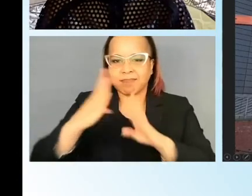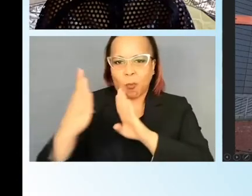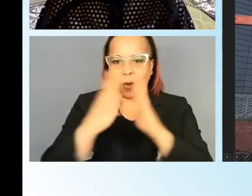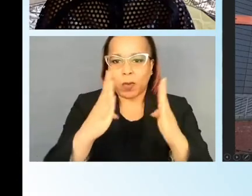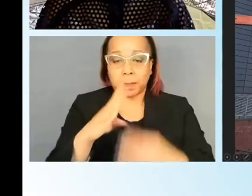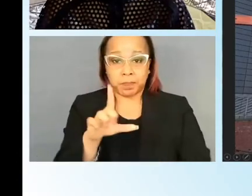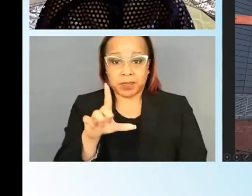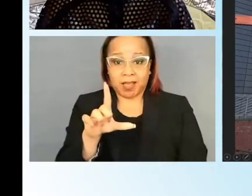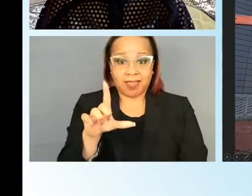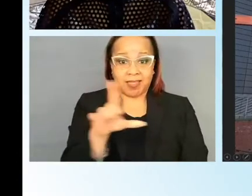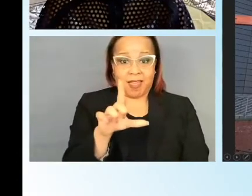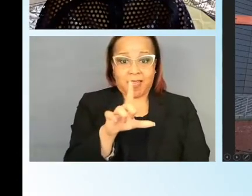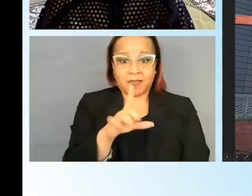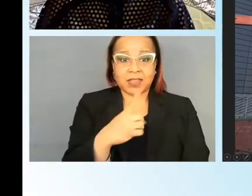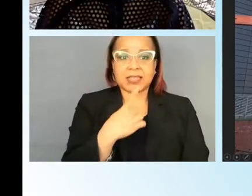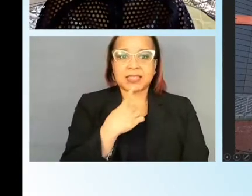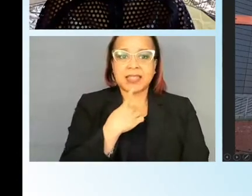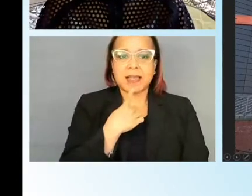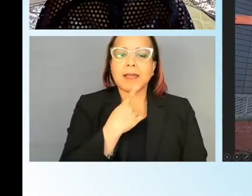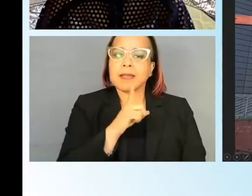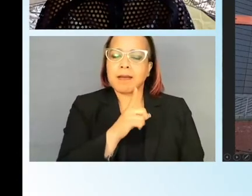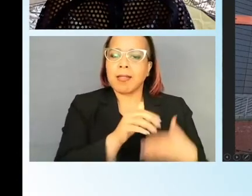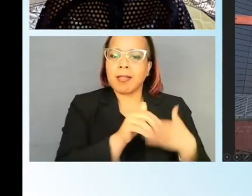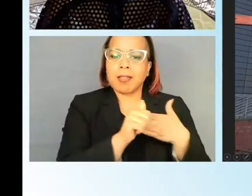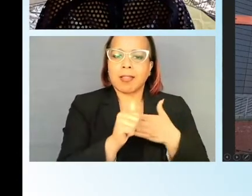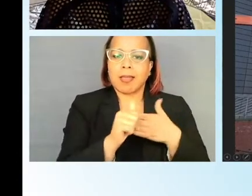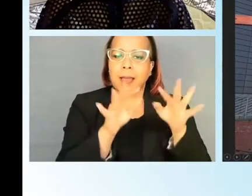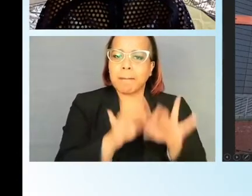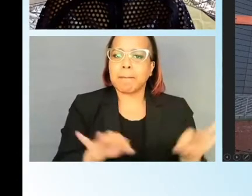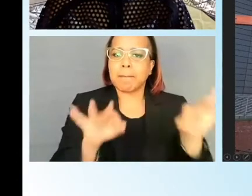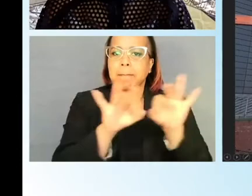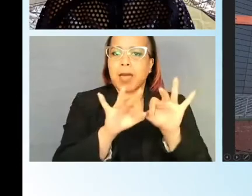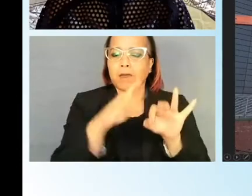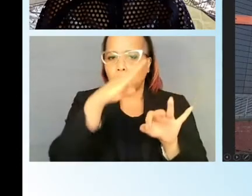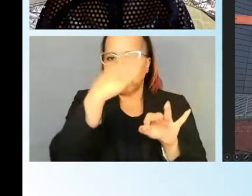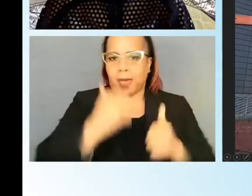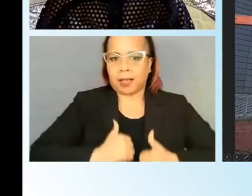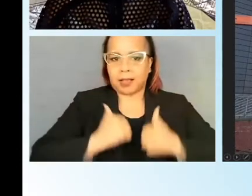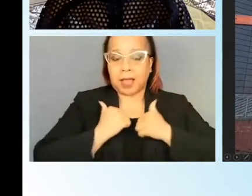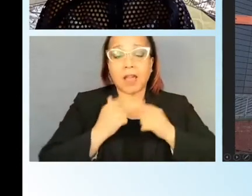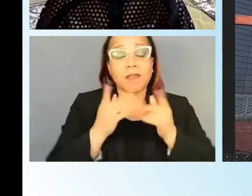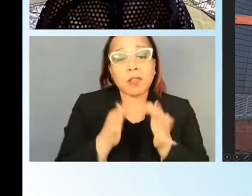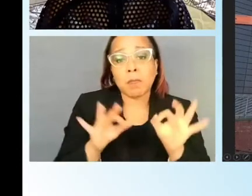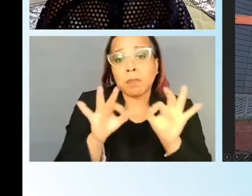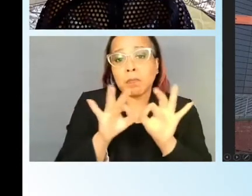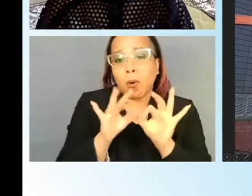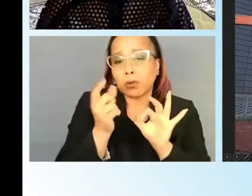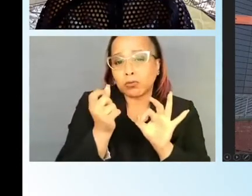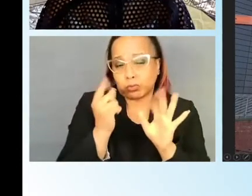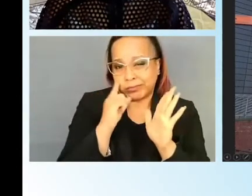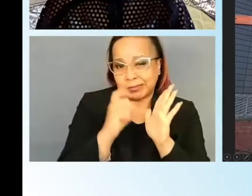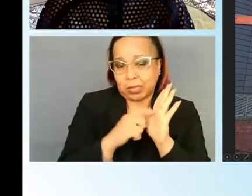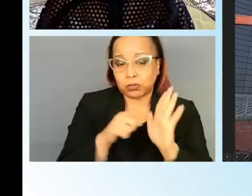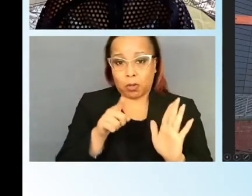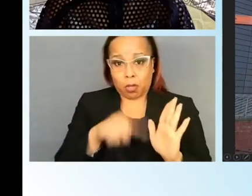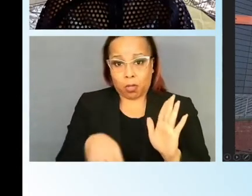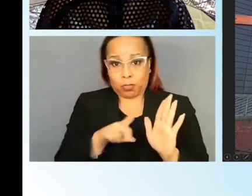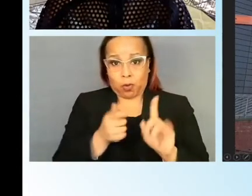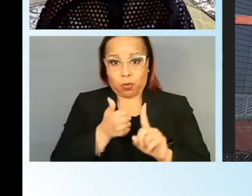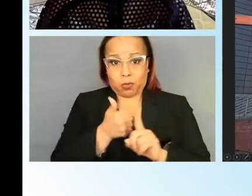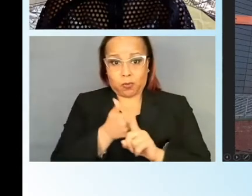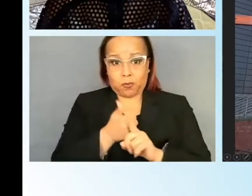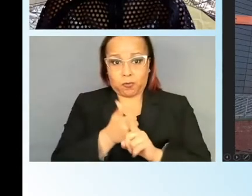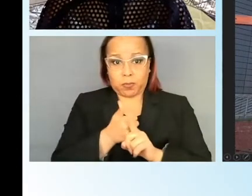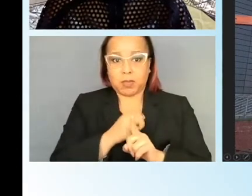says, "Lead Matter for Black Lives." I think it's also important to acknowledge that those who have been perpetrated